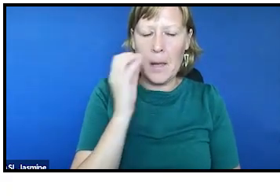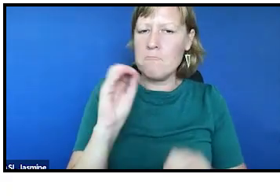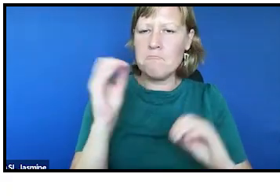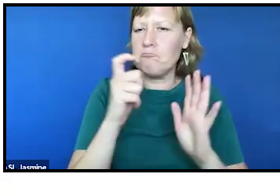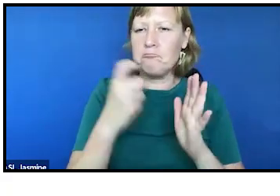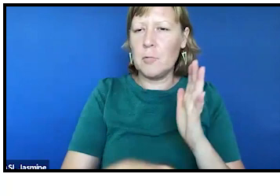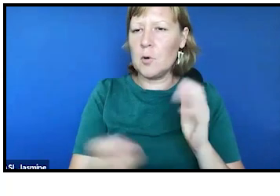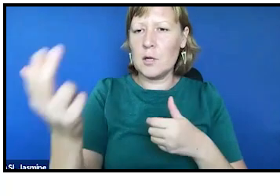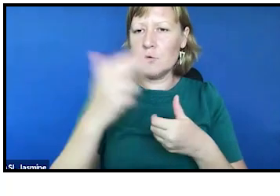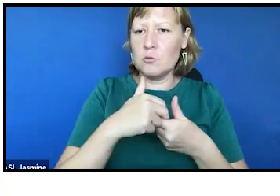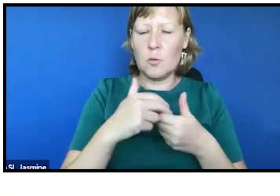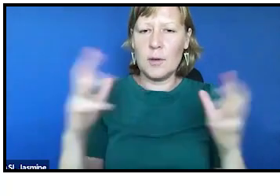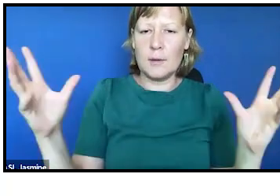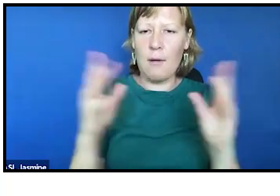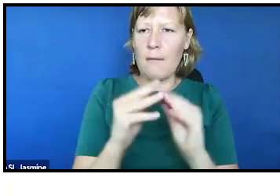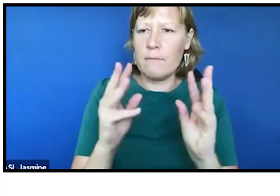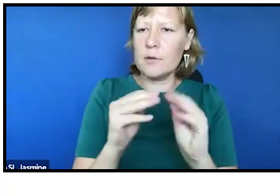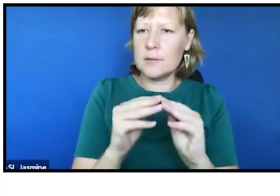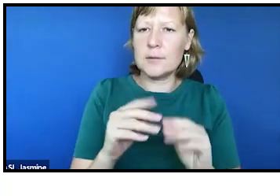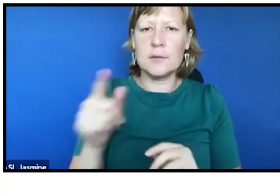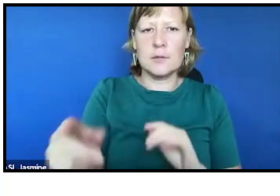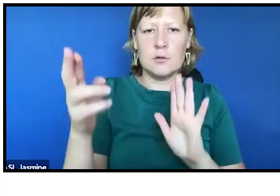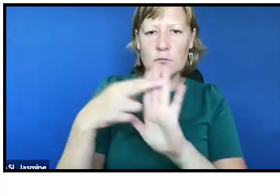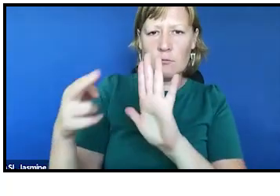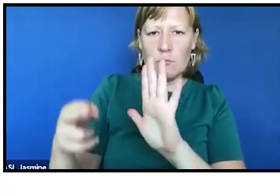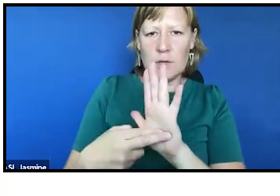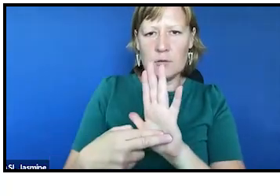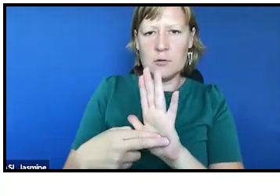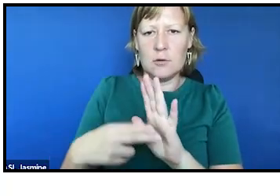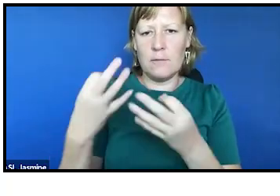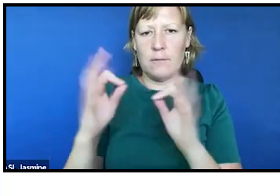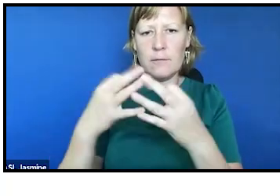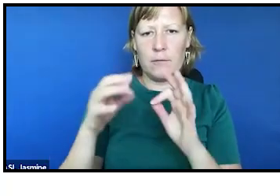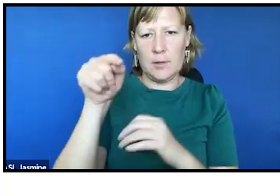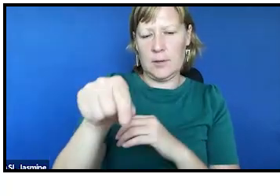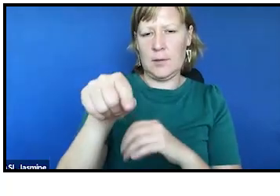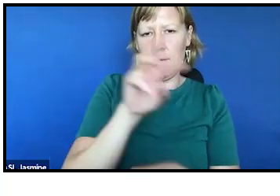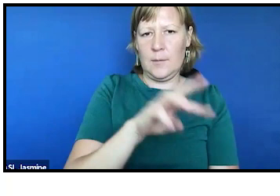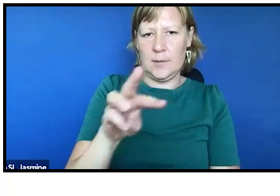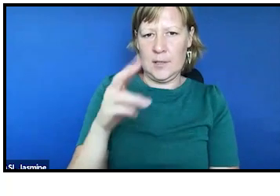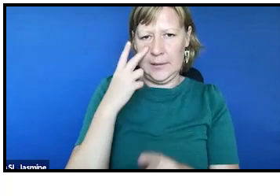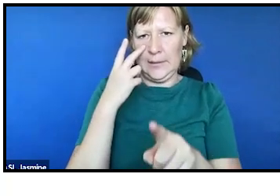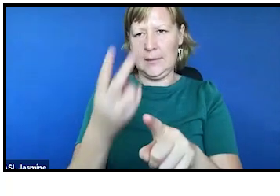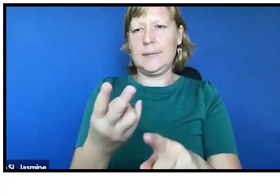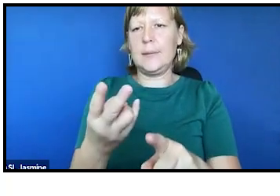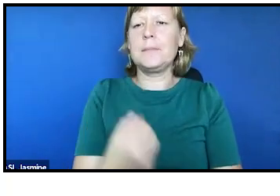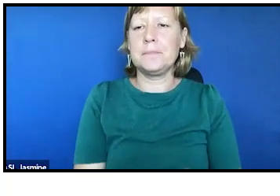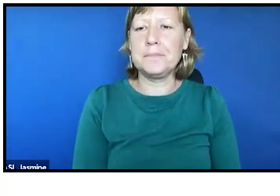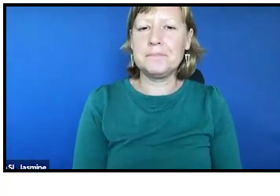join the conference day. You can register for free on this website that you see here.